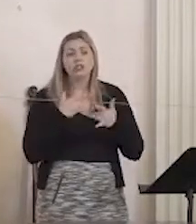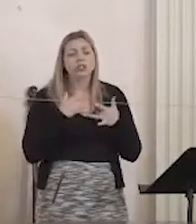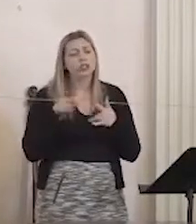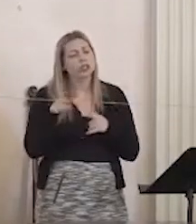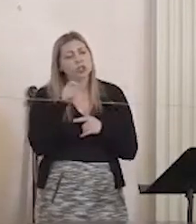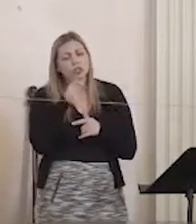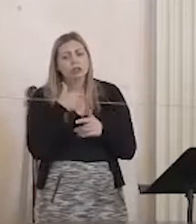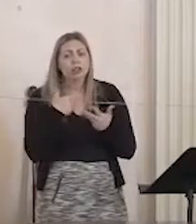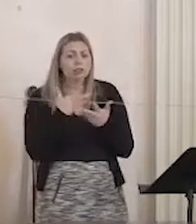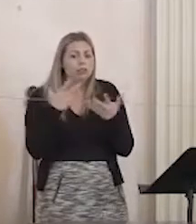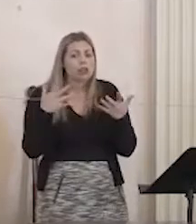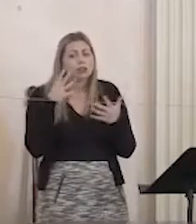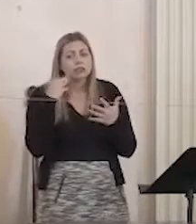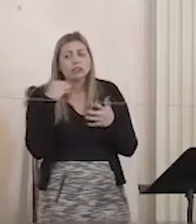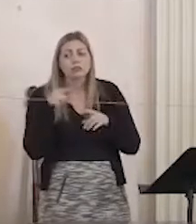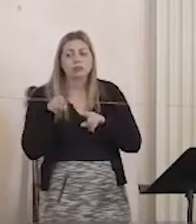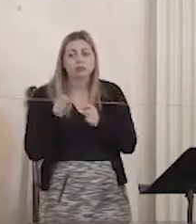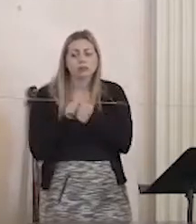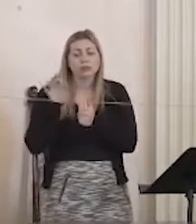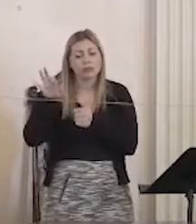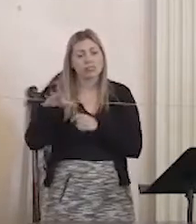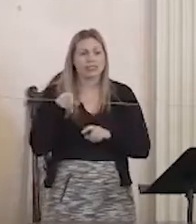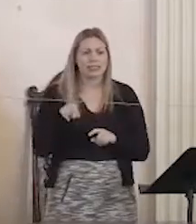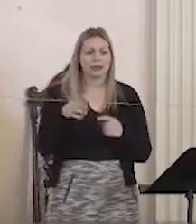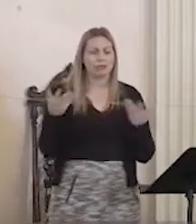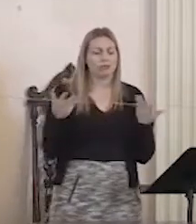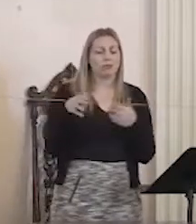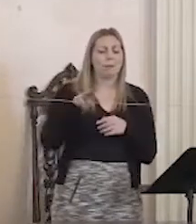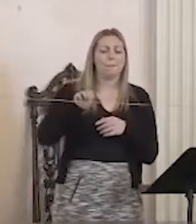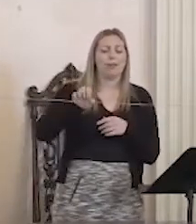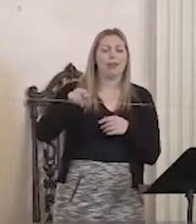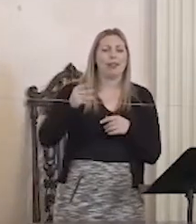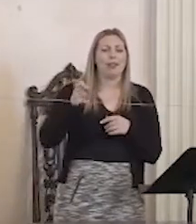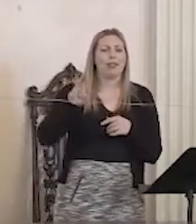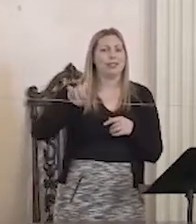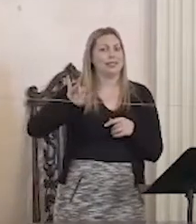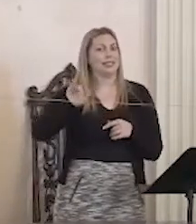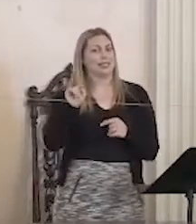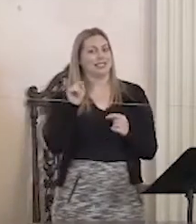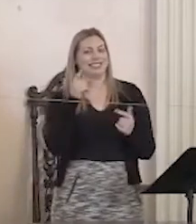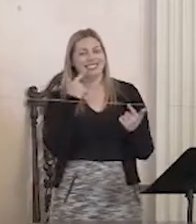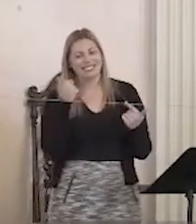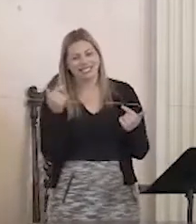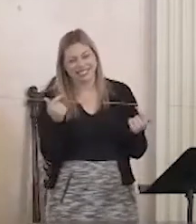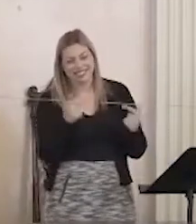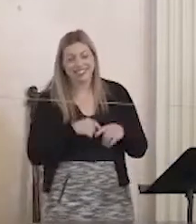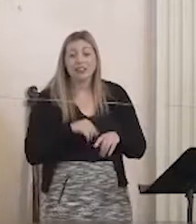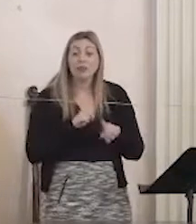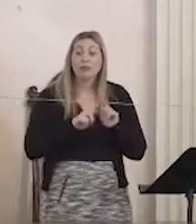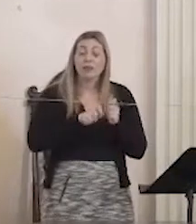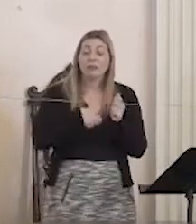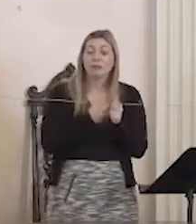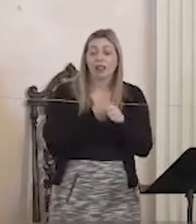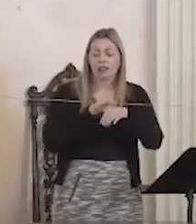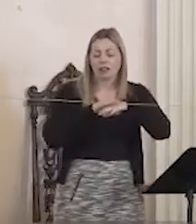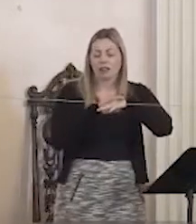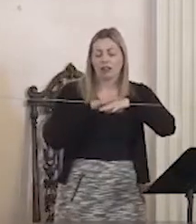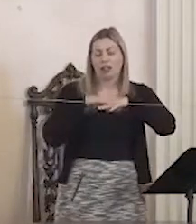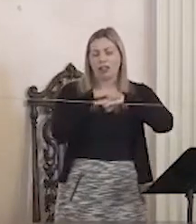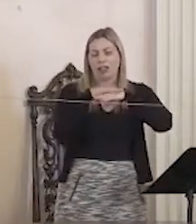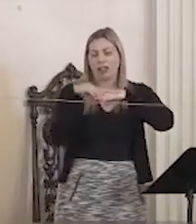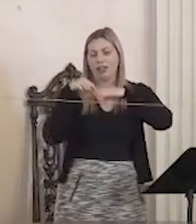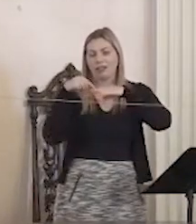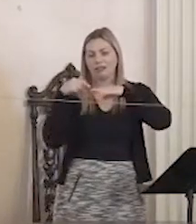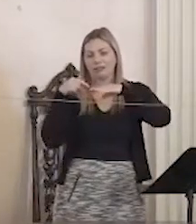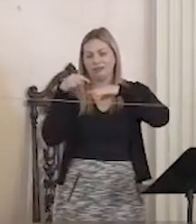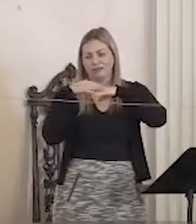of ministerial experience, the fact that he was a Methodist. But lurking behind the surface of all